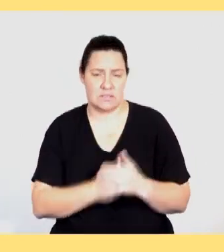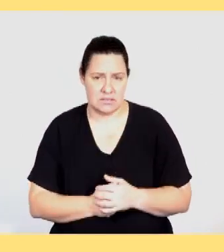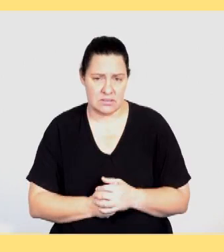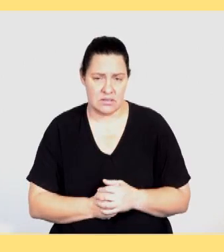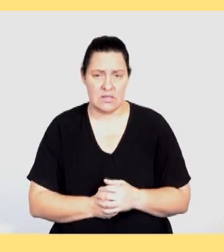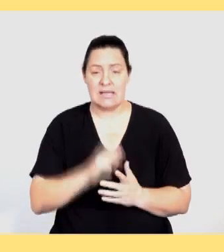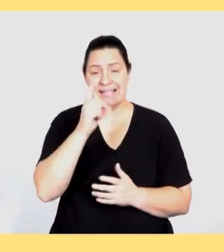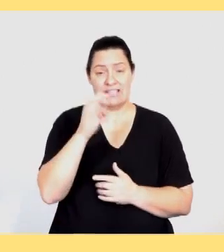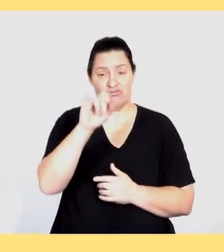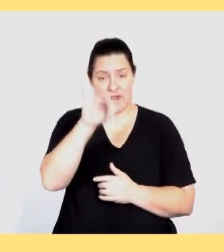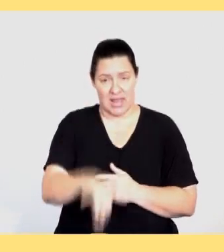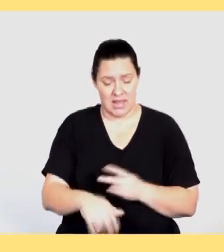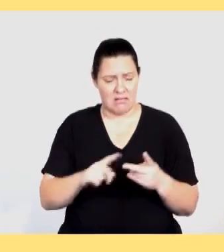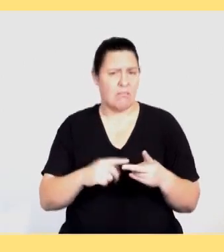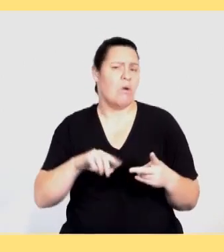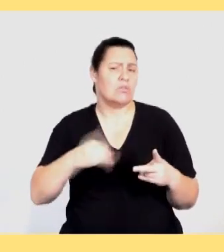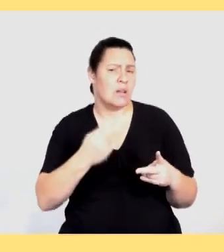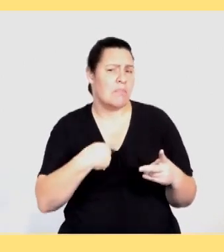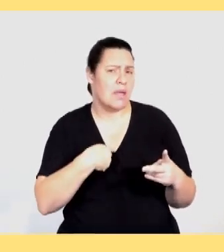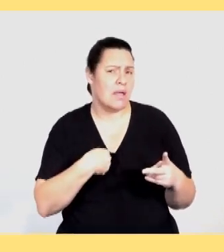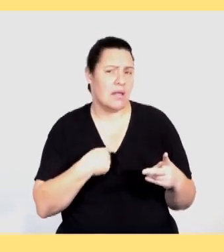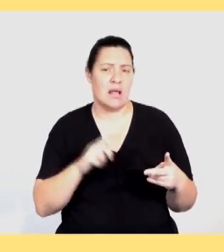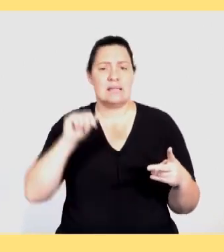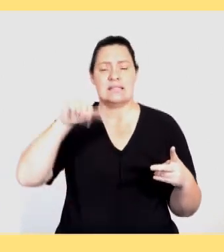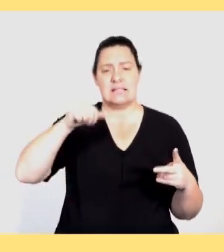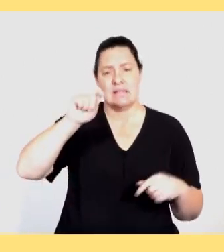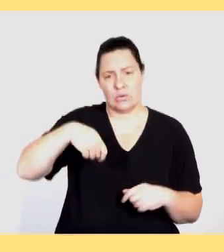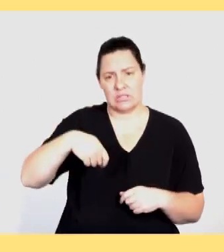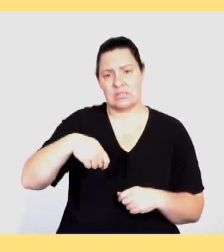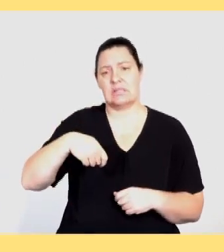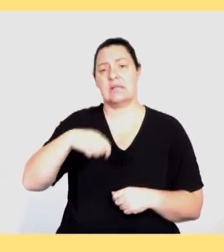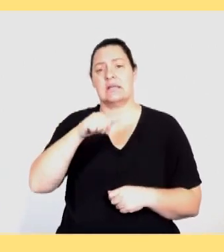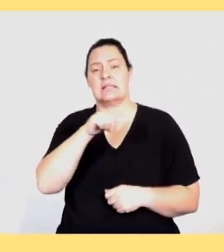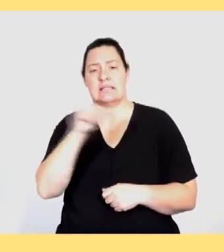8,000. And then D Dre, how much is it?